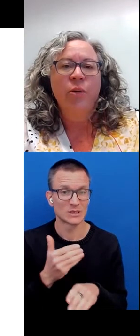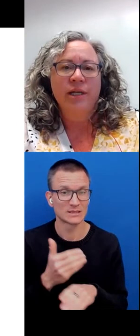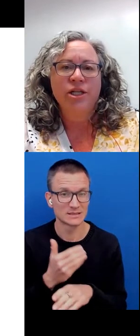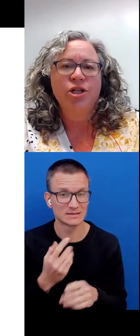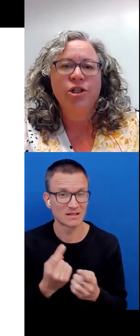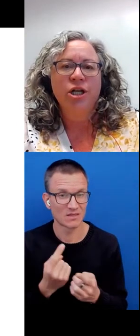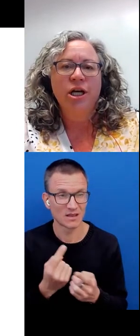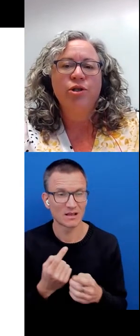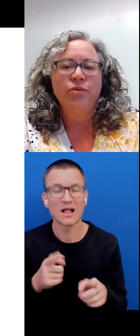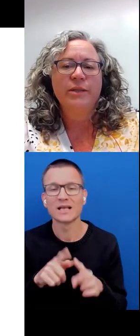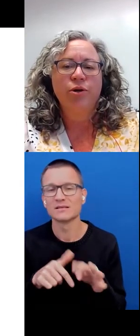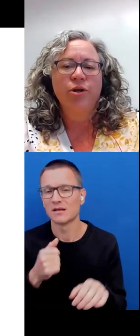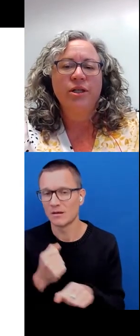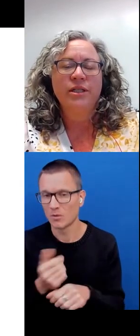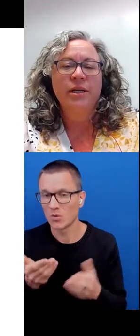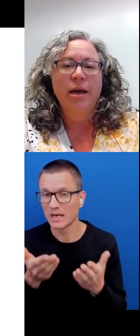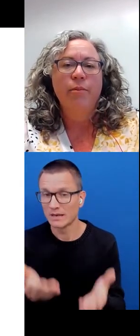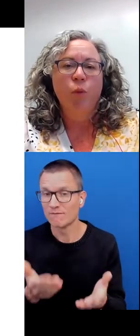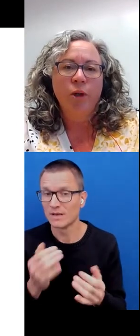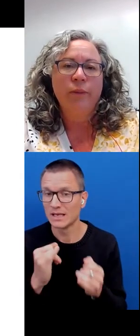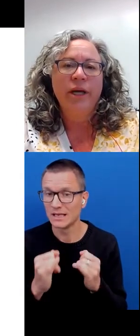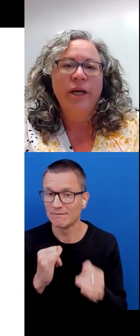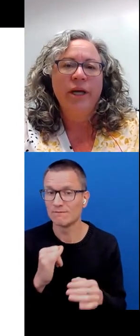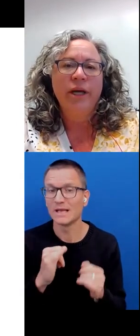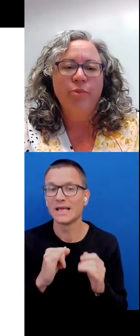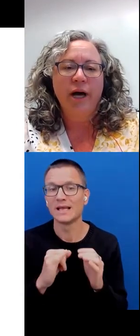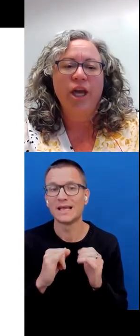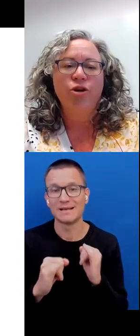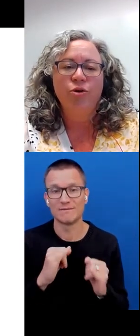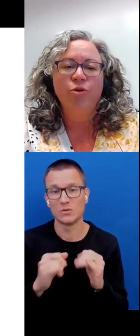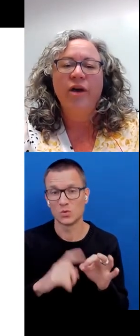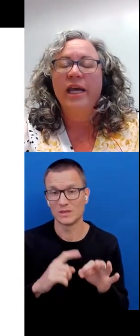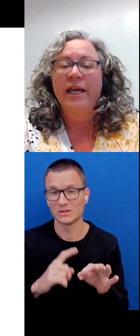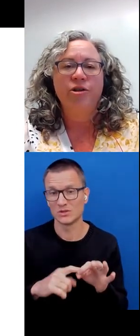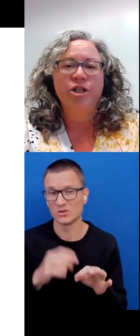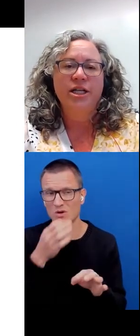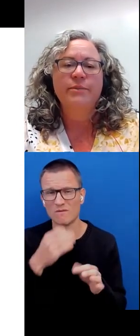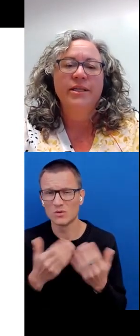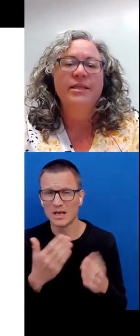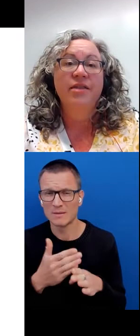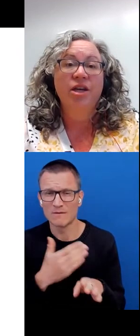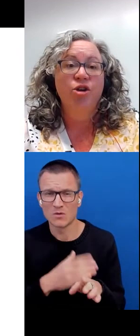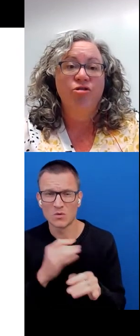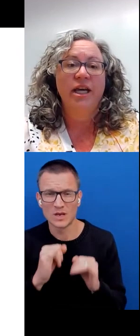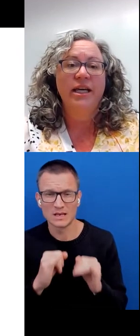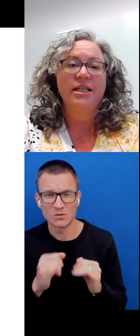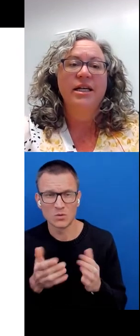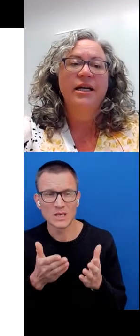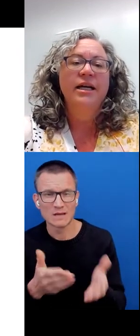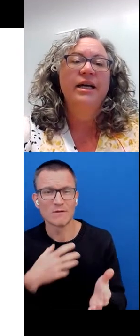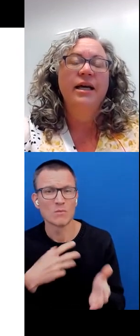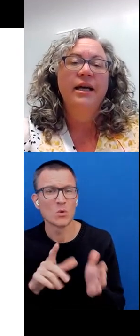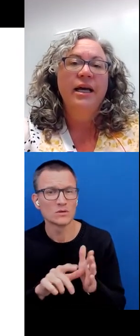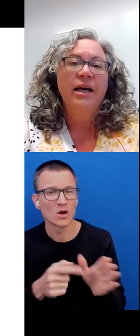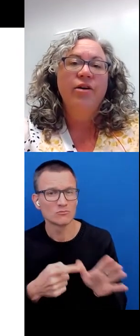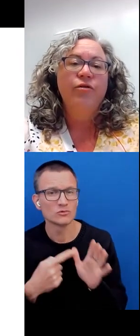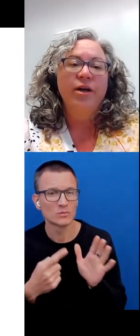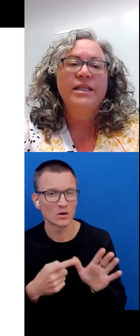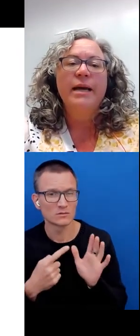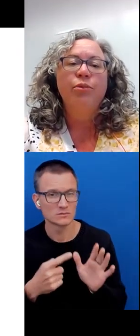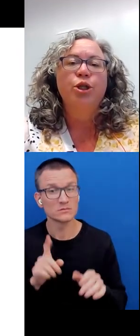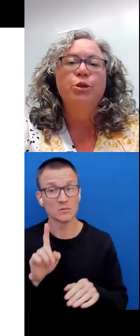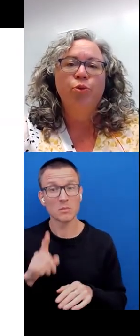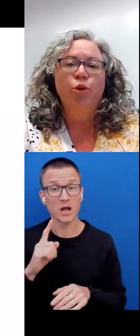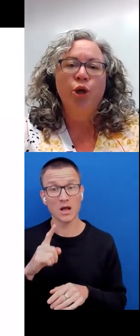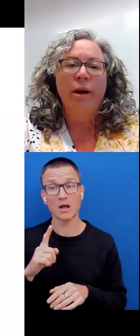and giving you additional time to respond. But we'll be guided by you for any other adjustments that you need.